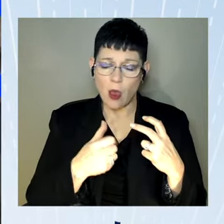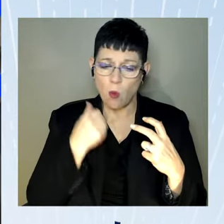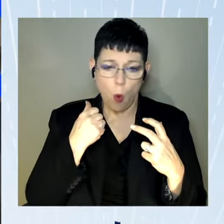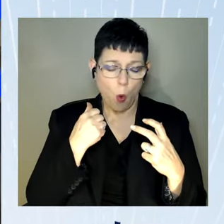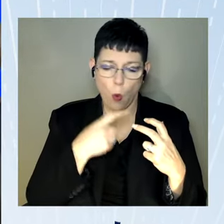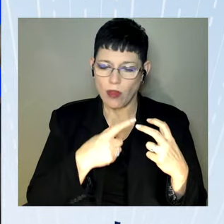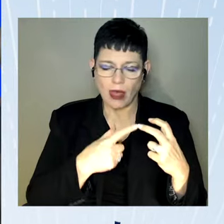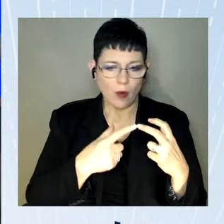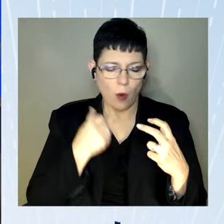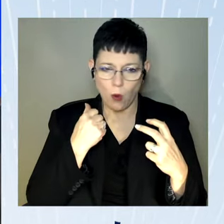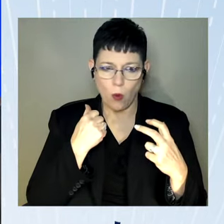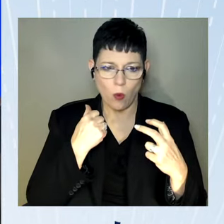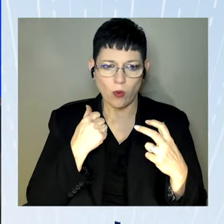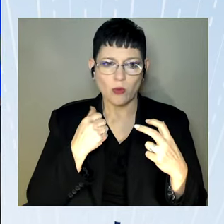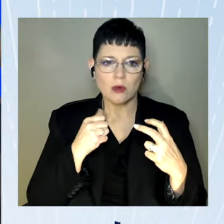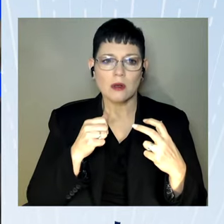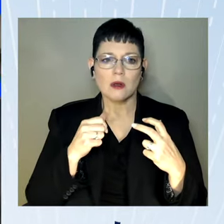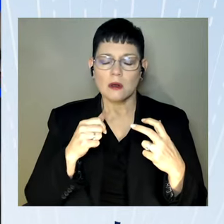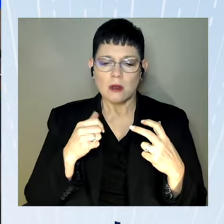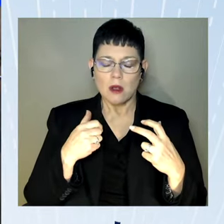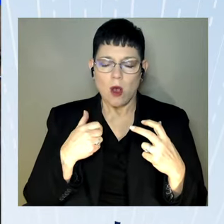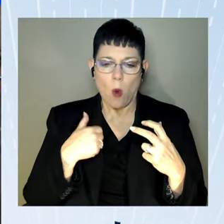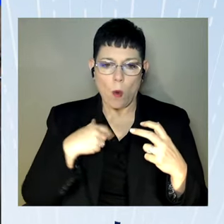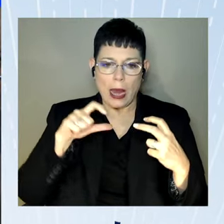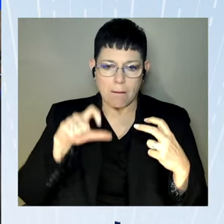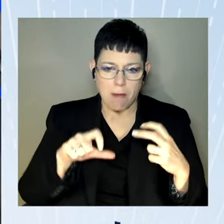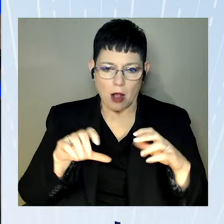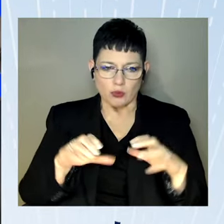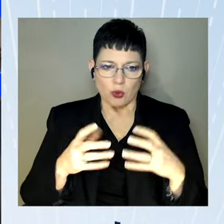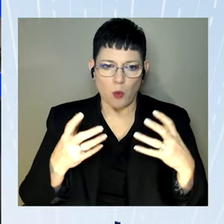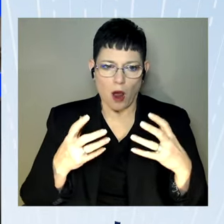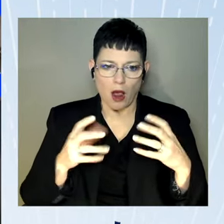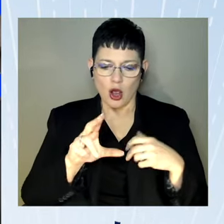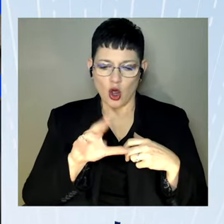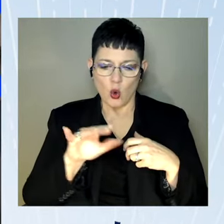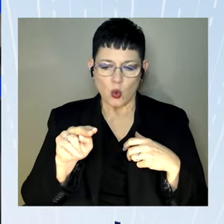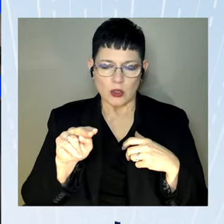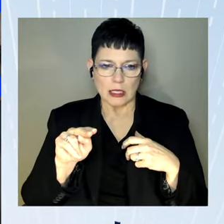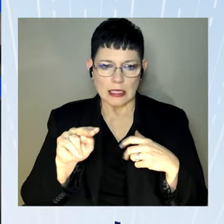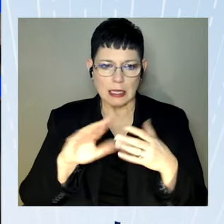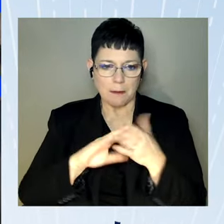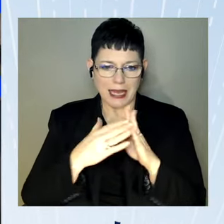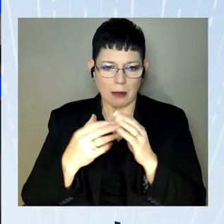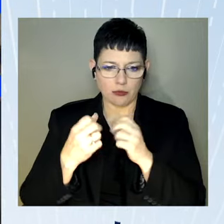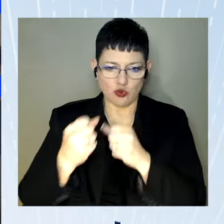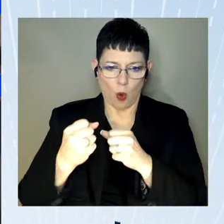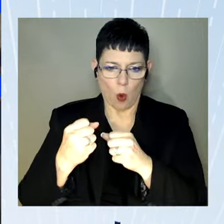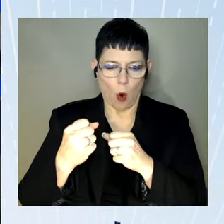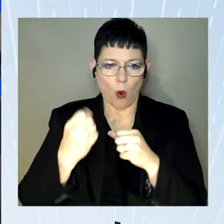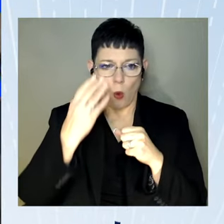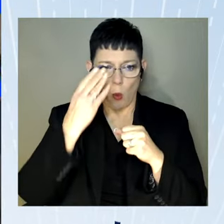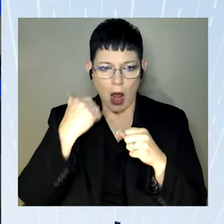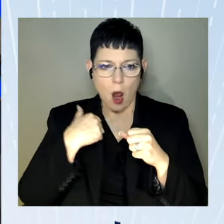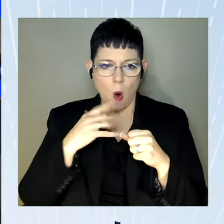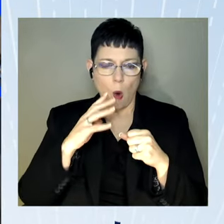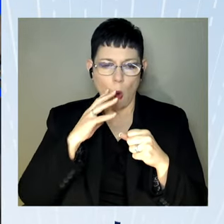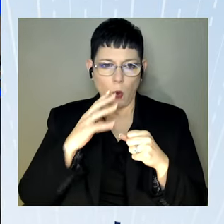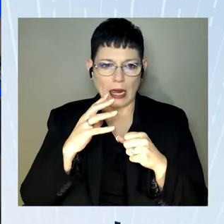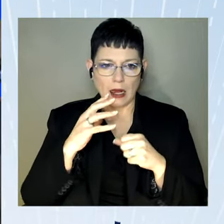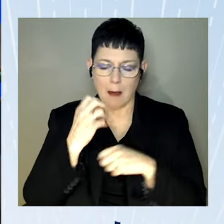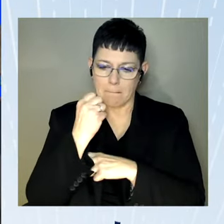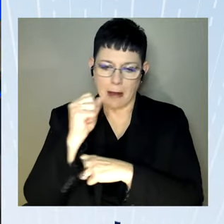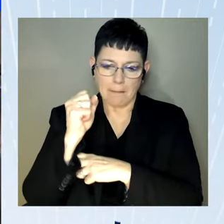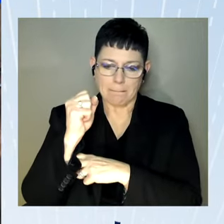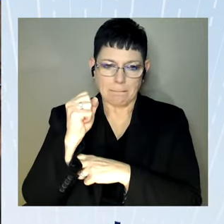it. So then what do? The reality is then unions step in. Because then we're like, we are going to walk boldly to the